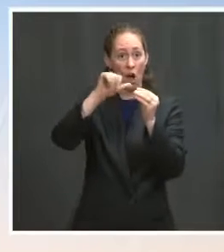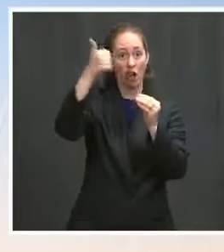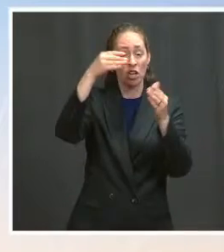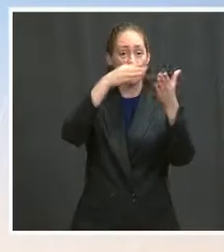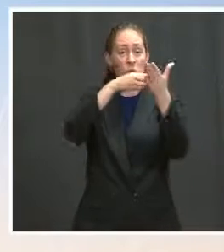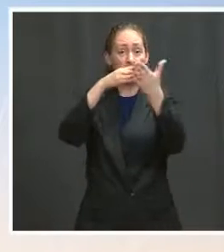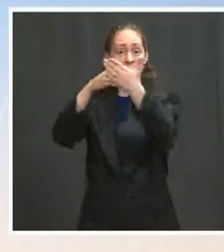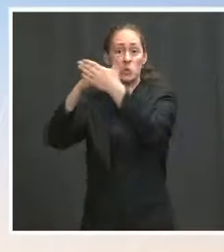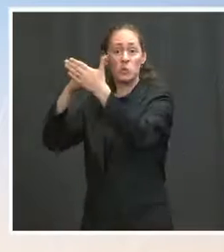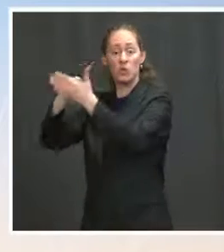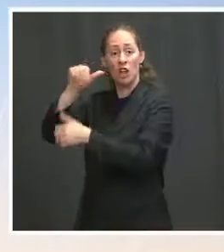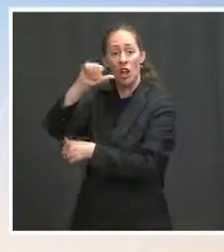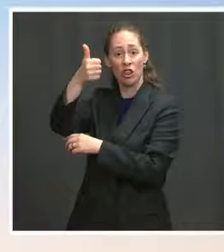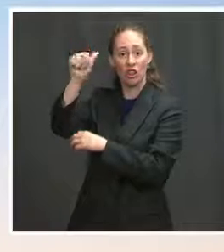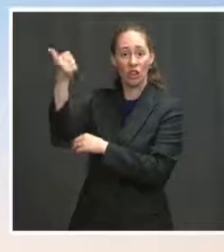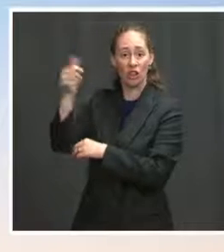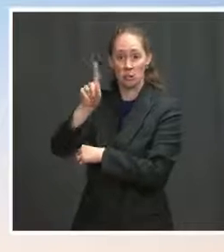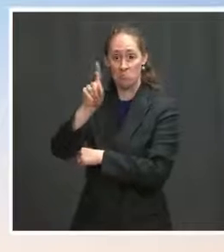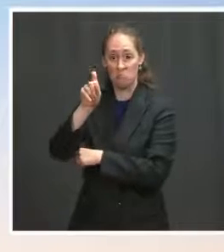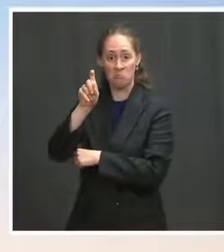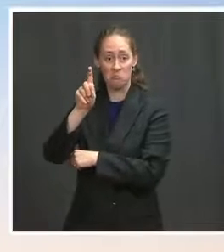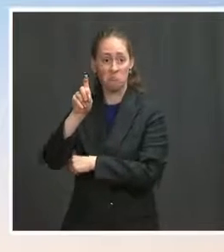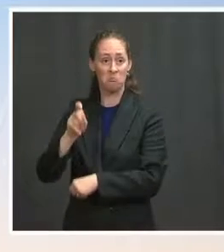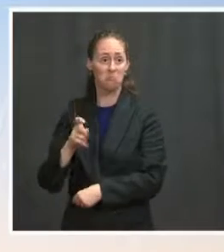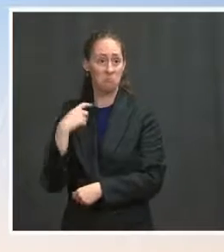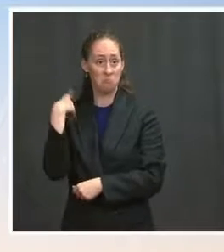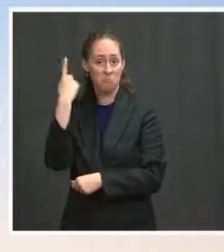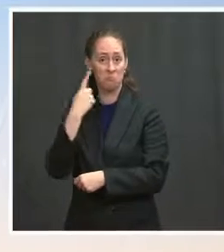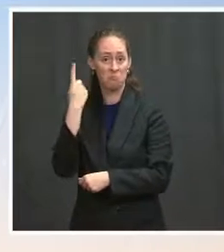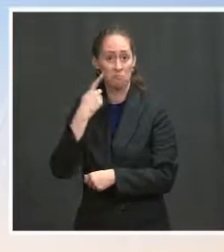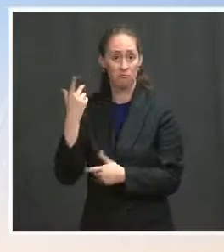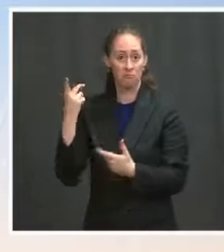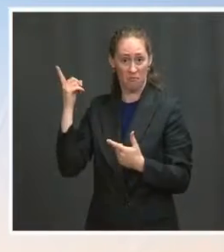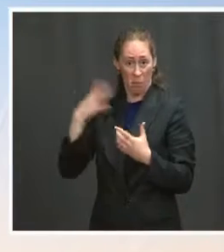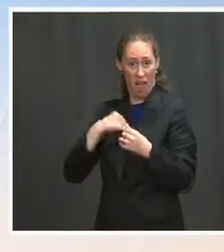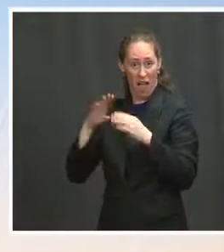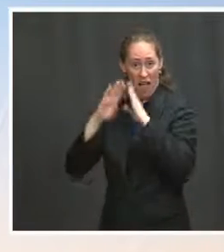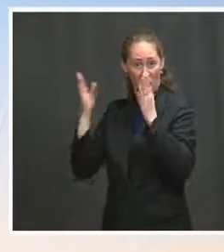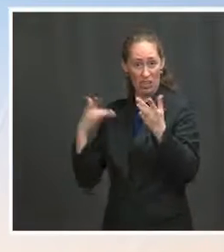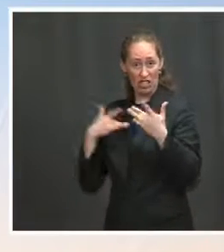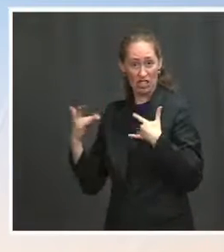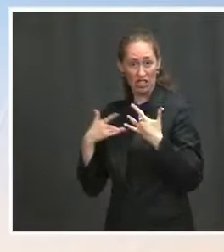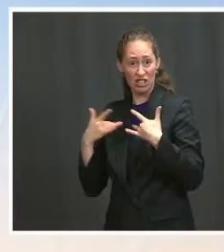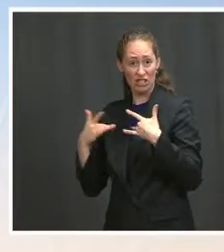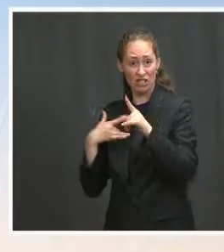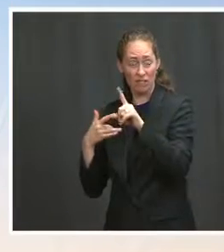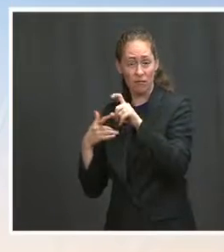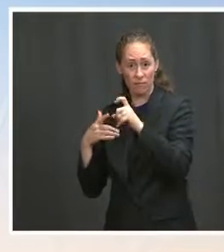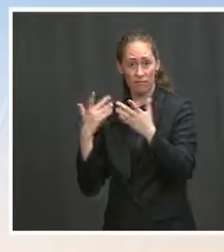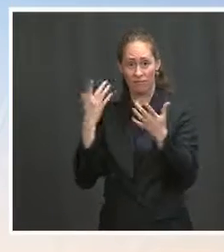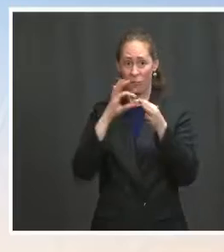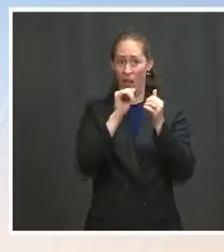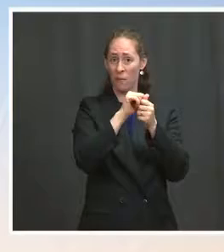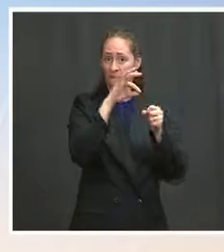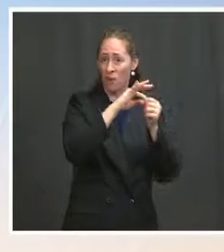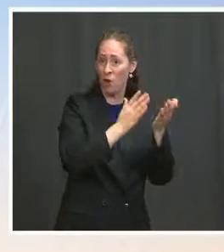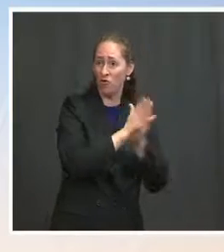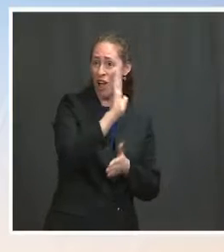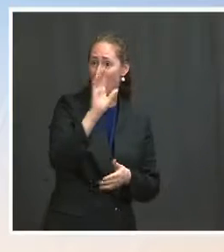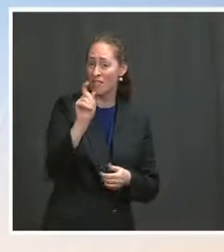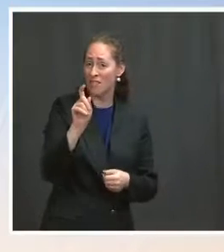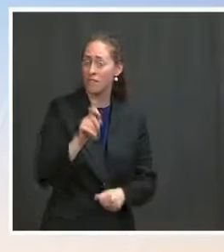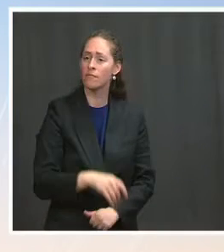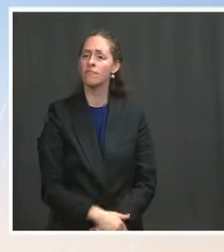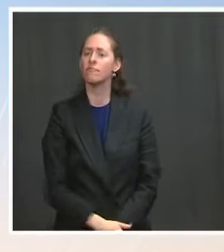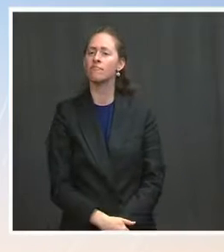the White House expressed any concern areas as they take on voting rights and initiatives I'll let the Attorney